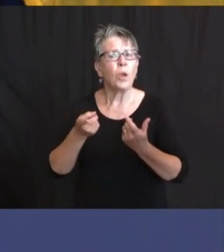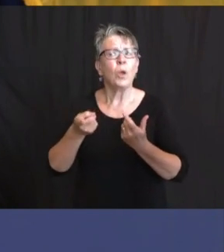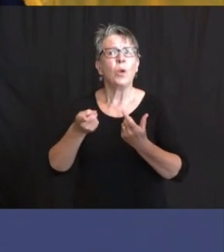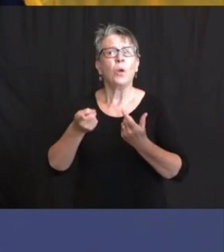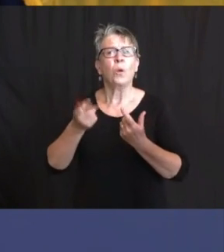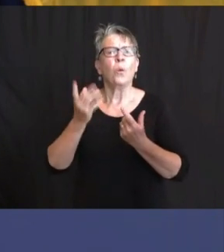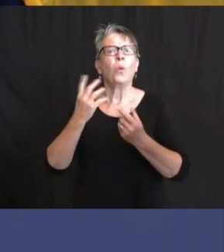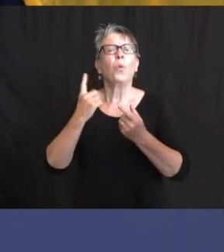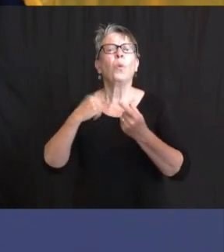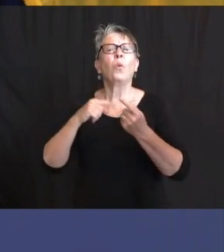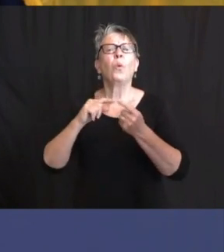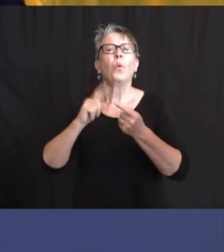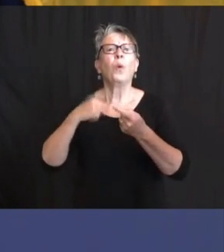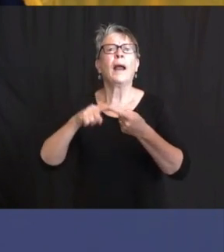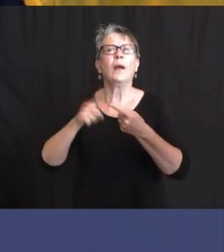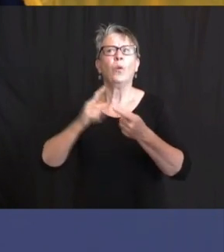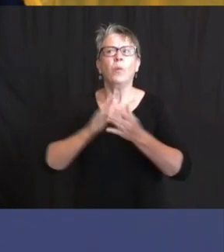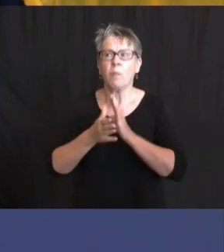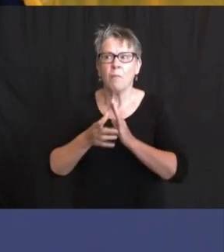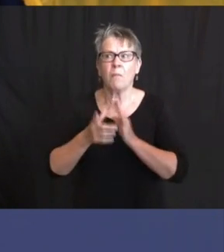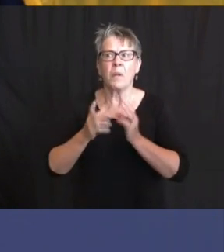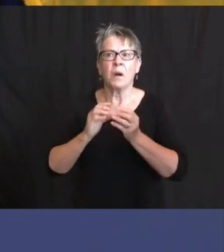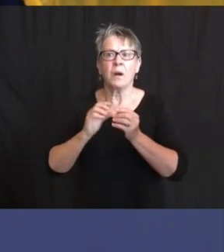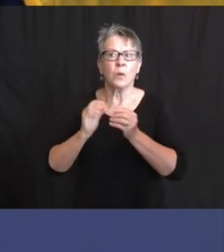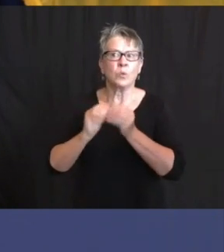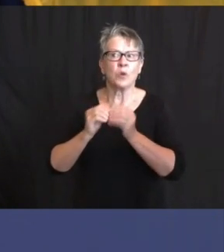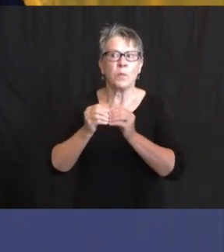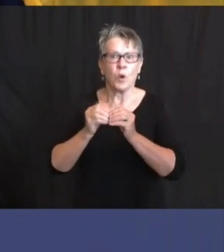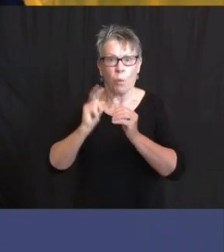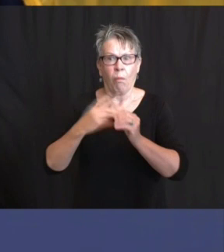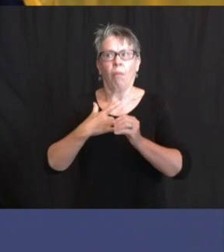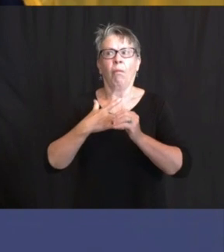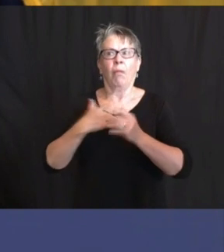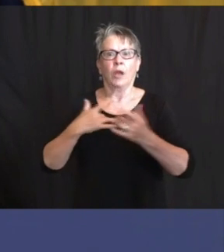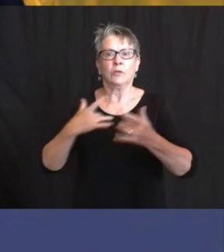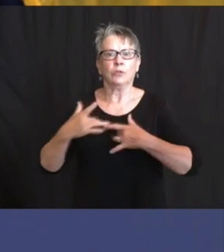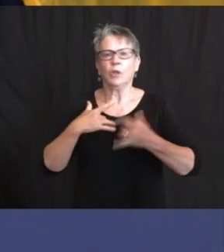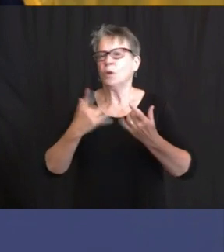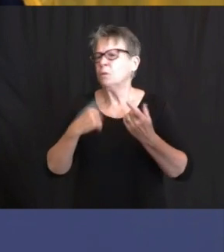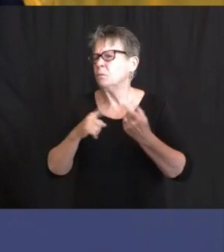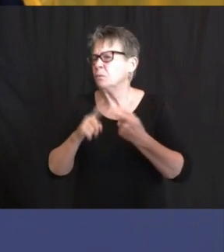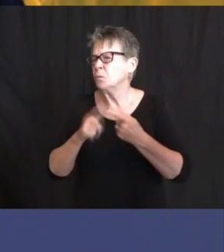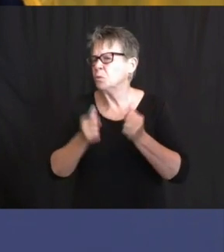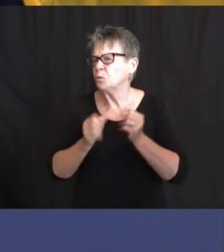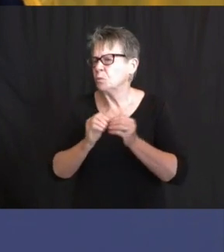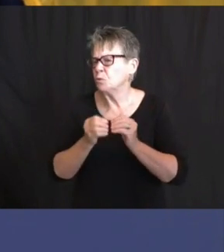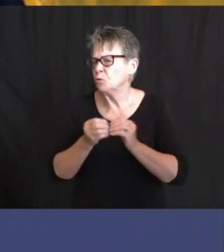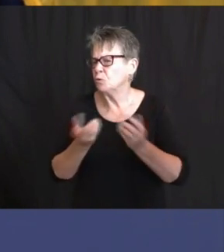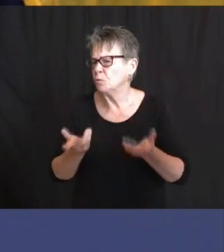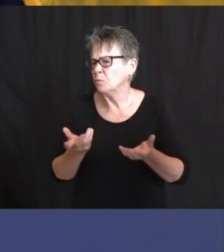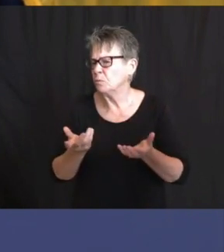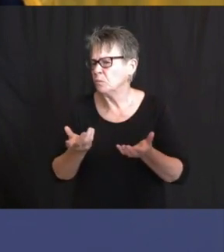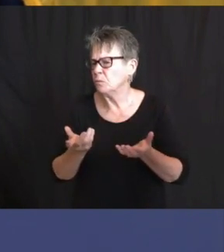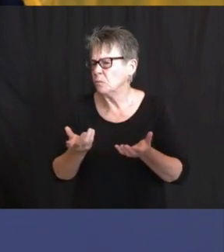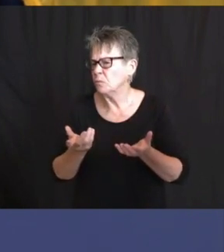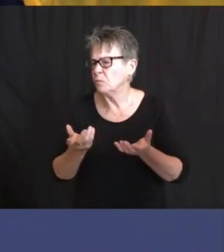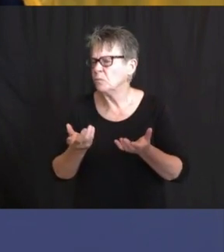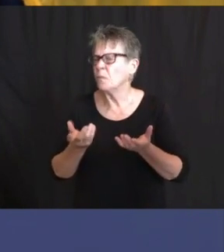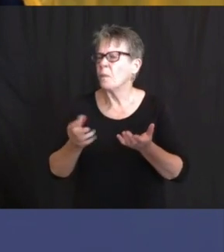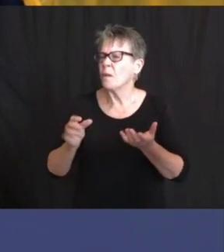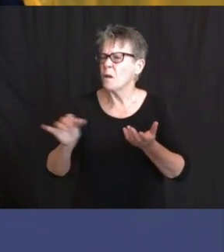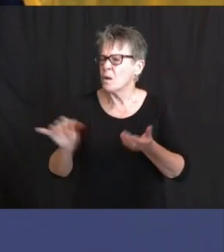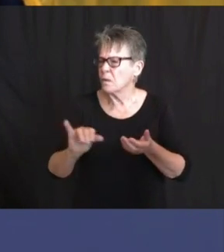for his family, but in this room several weeks ago, you did say that your chief counsel received a coronavirus test even though he was